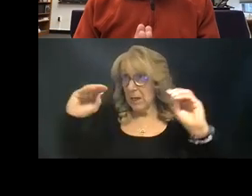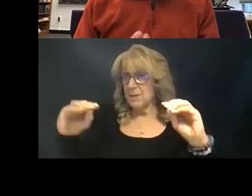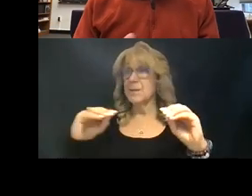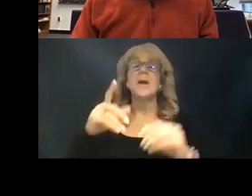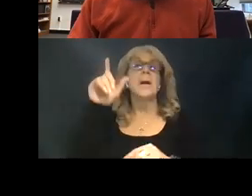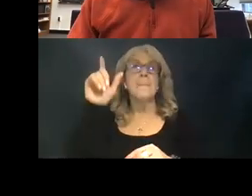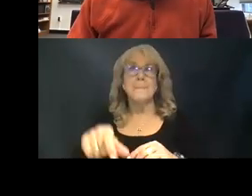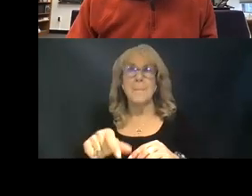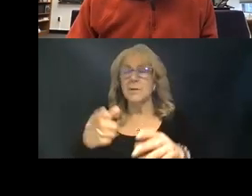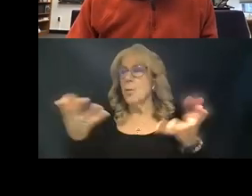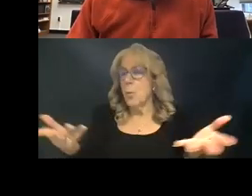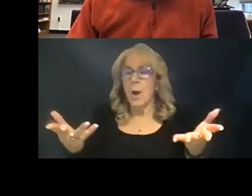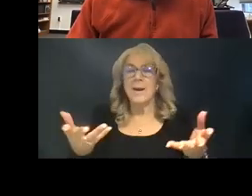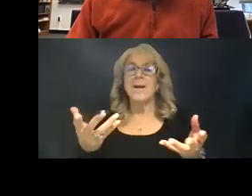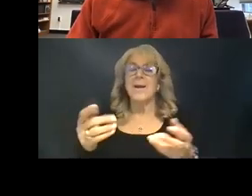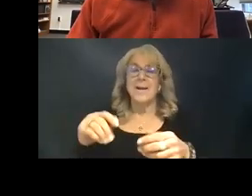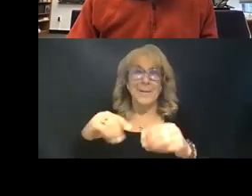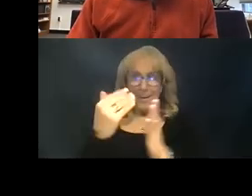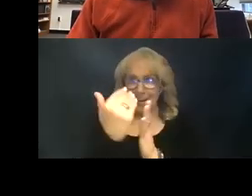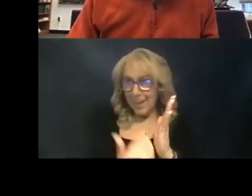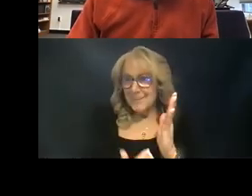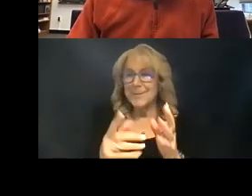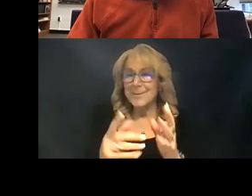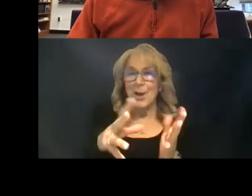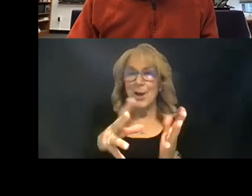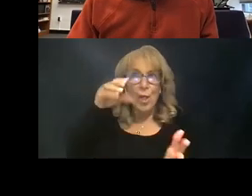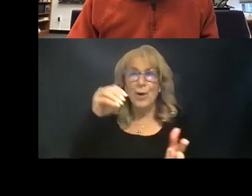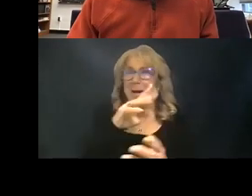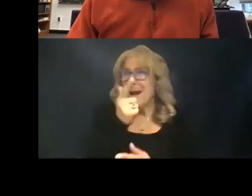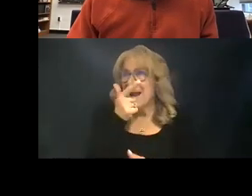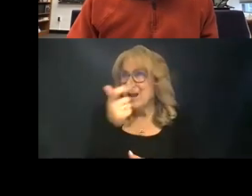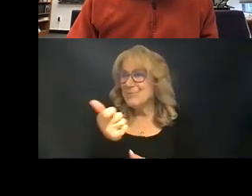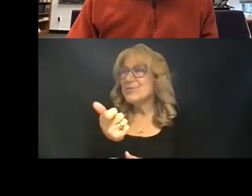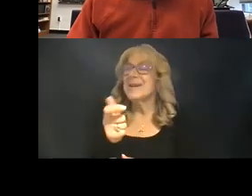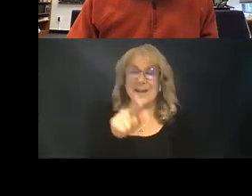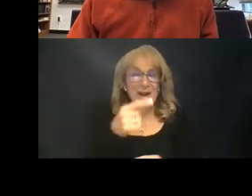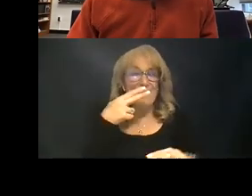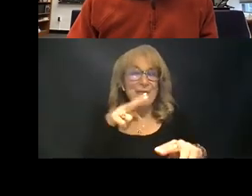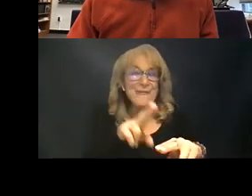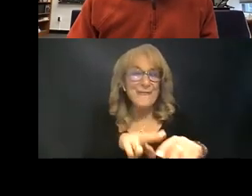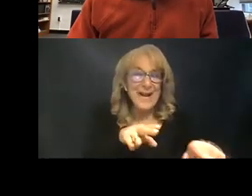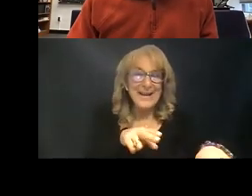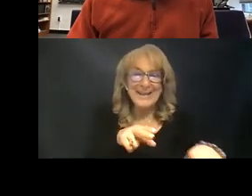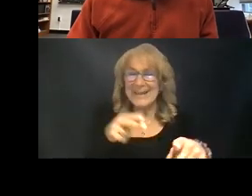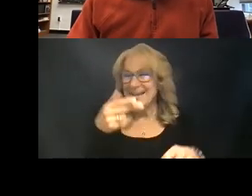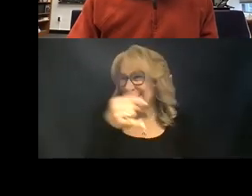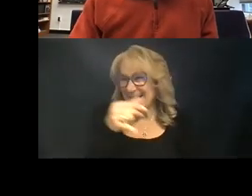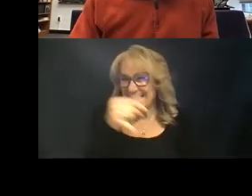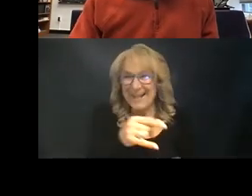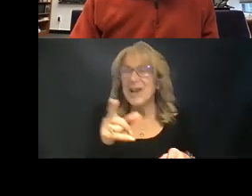see." Now, he also enjoyed having fun. Here he is having fun. And he also enjoyed some of the foods of the